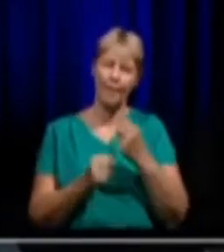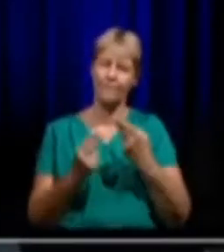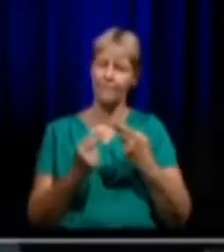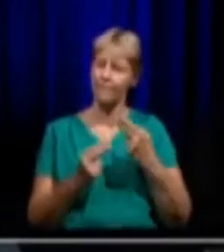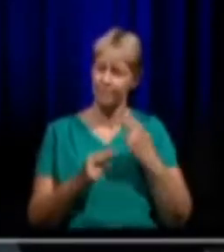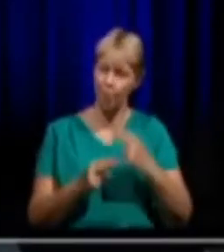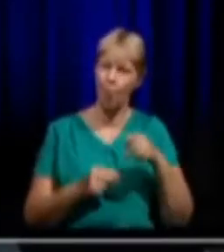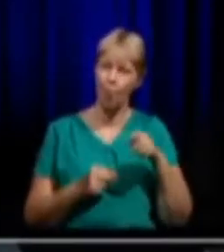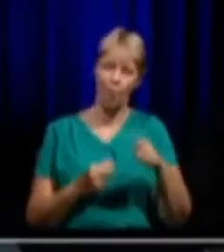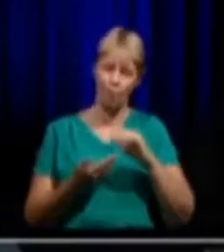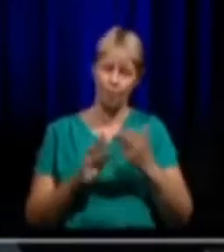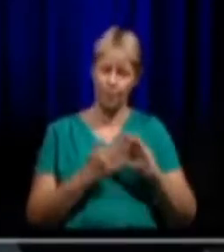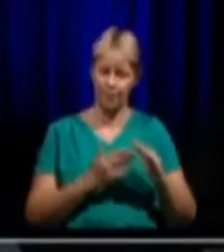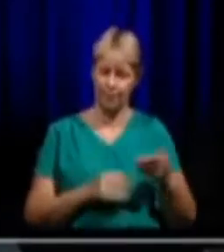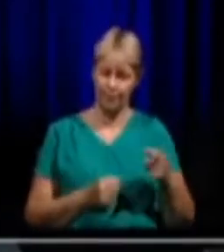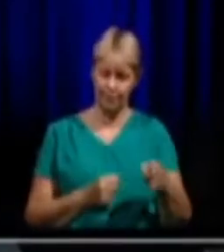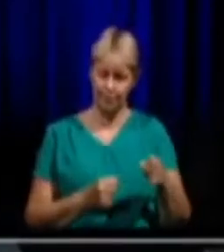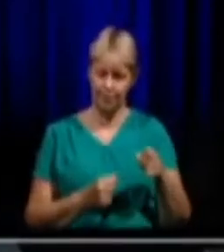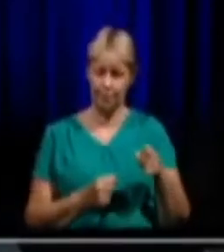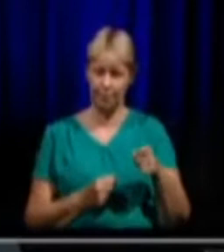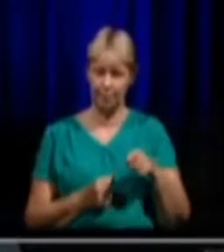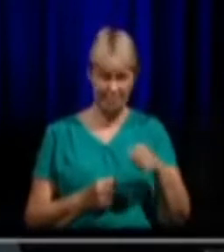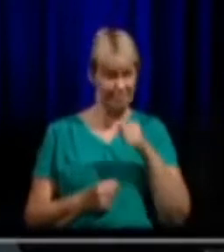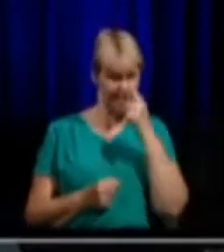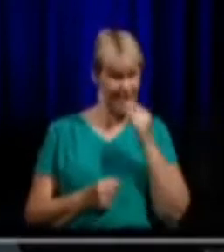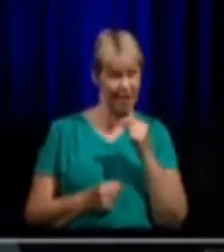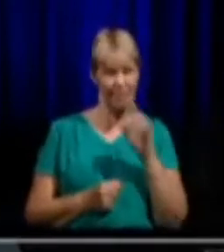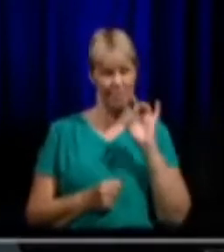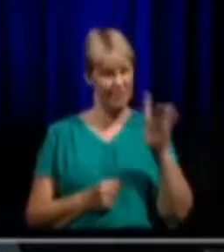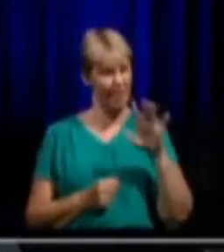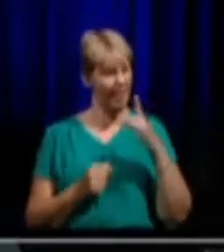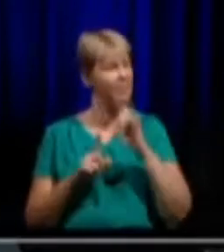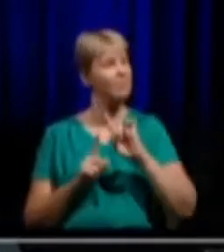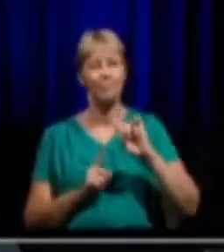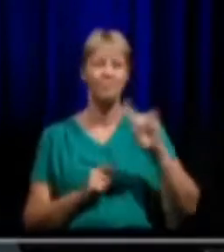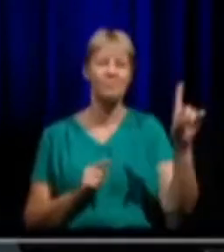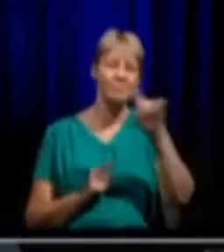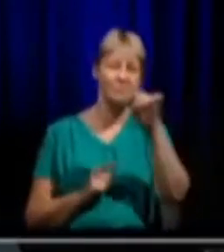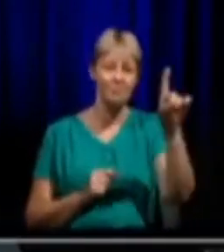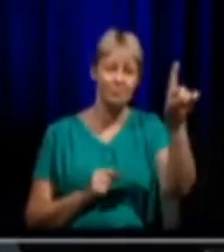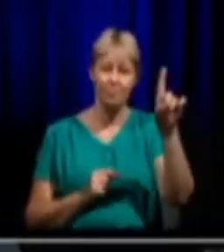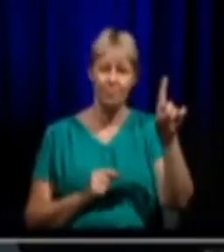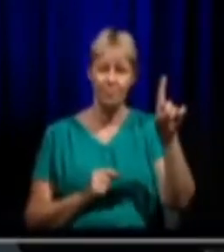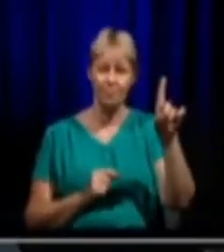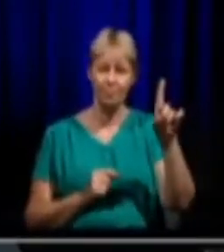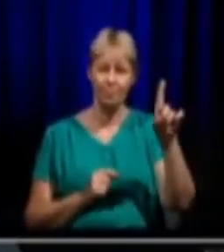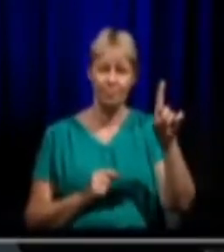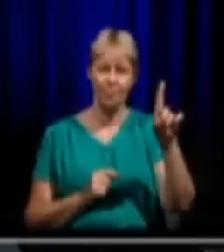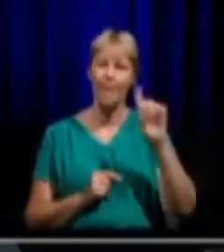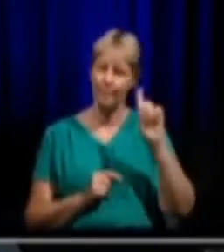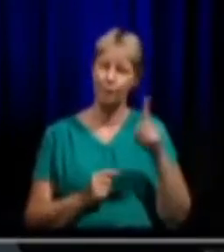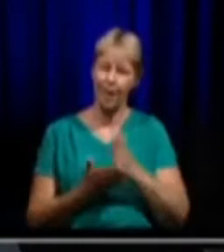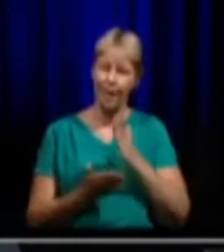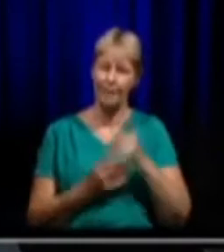the only one who could have gone about his ministry, could have gone alone and had absolute success, decided to commit to a community of